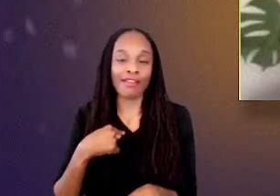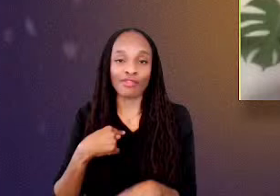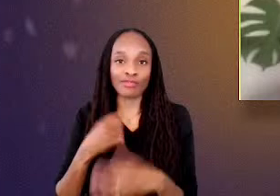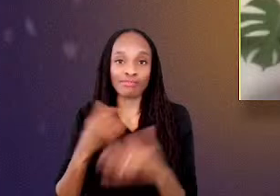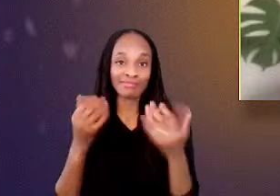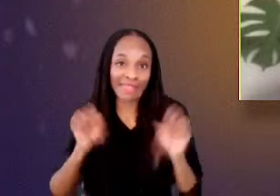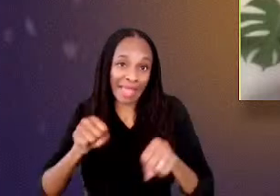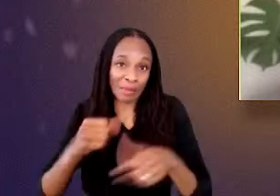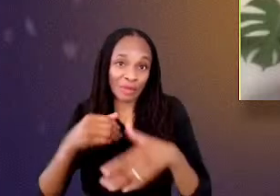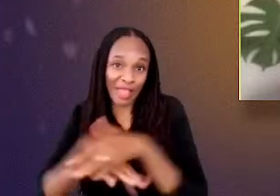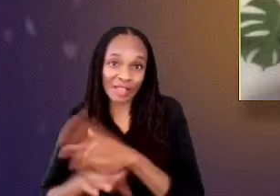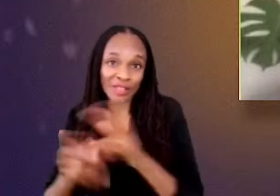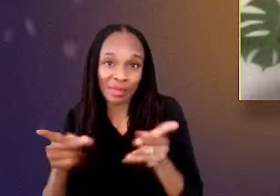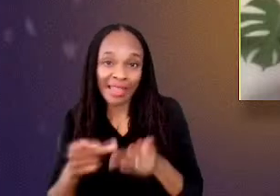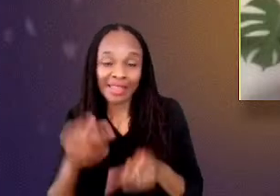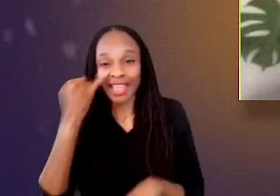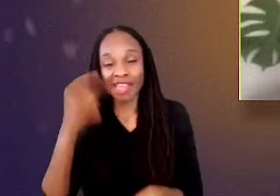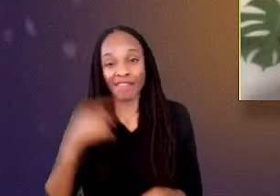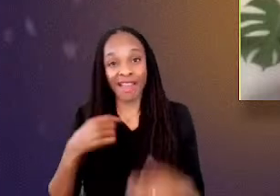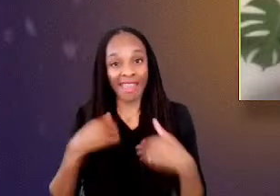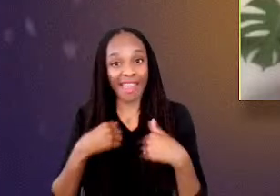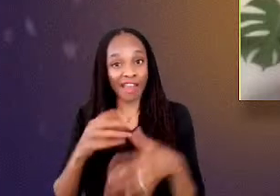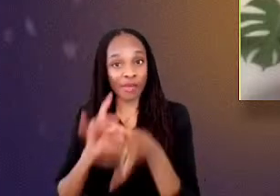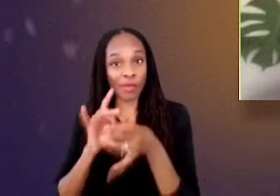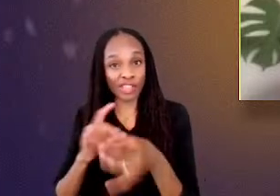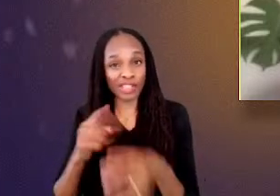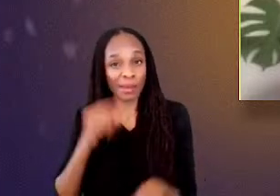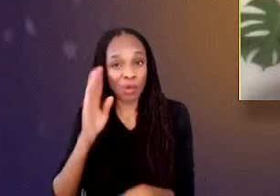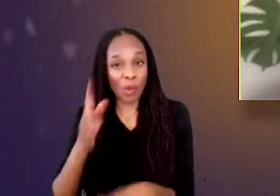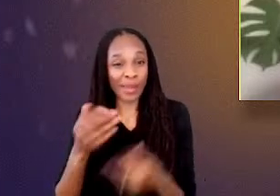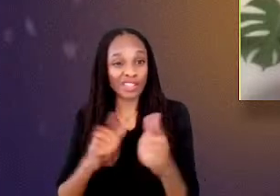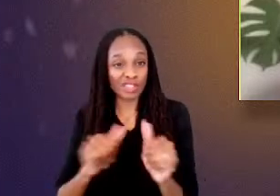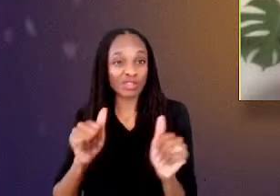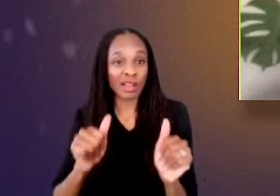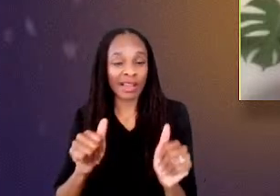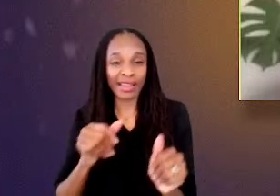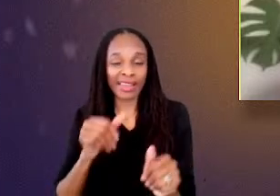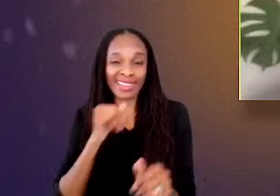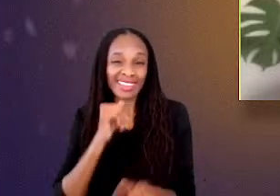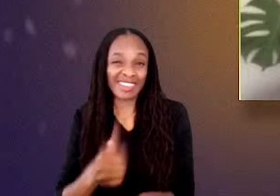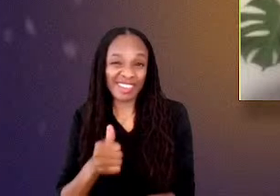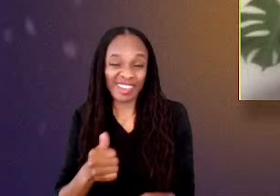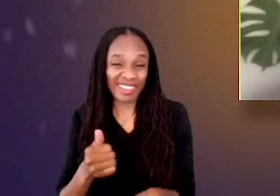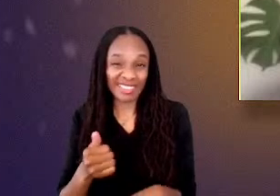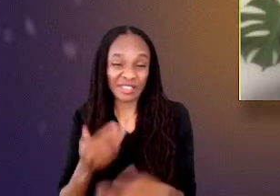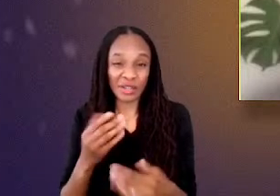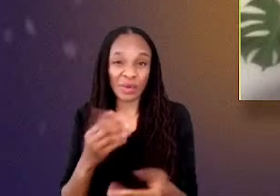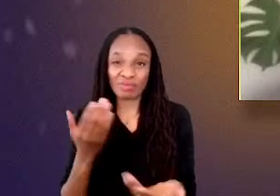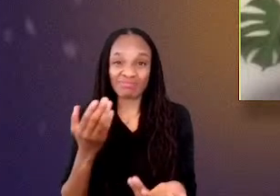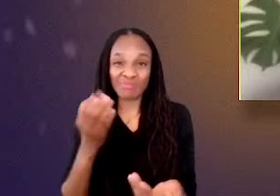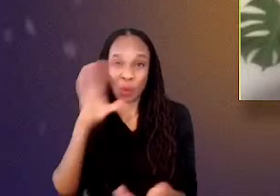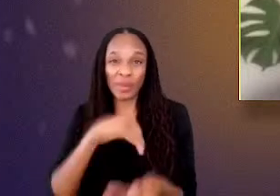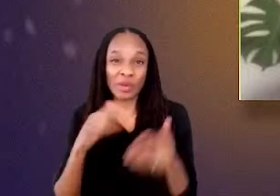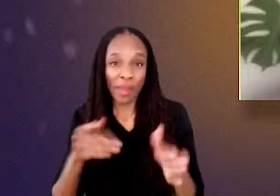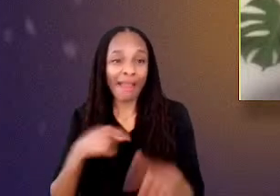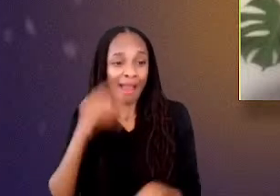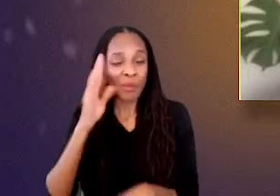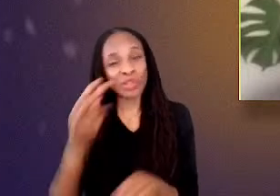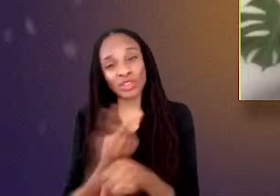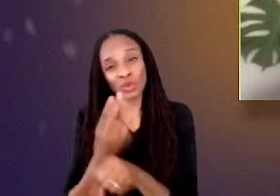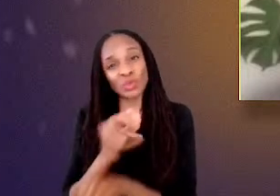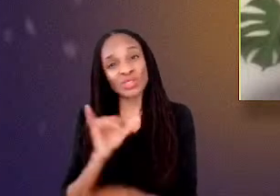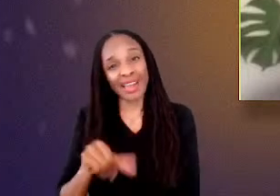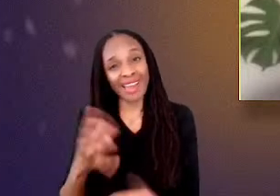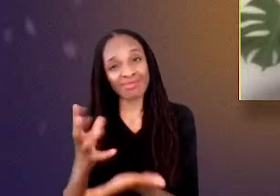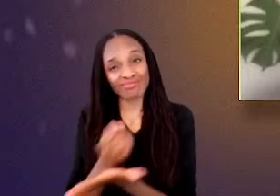haven't. If I have relationships, I'm going to try to, in a non-transactional, not weird way, exercise them because that is